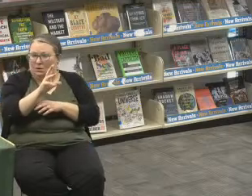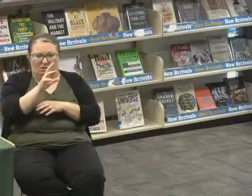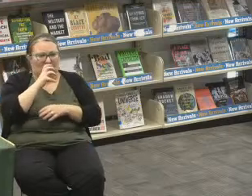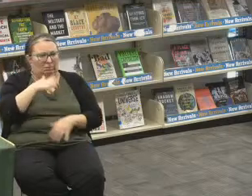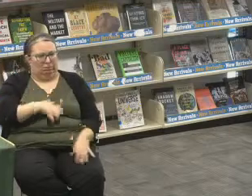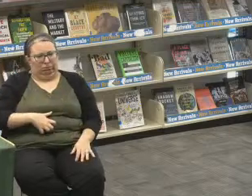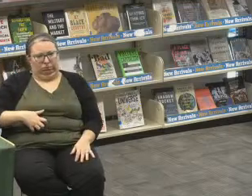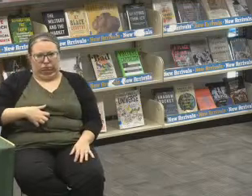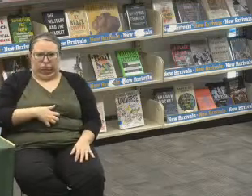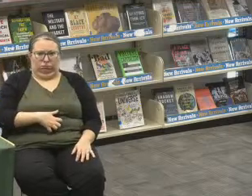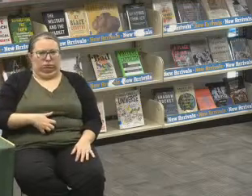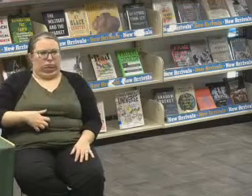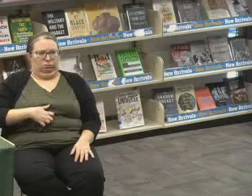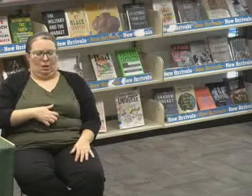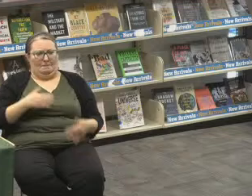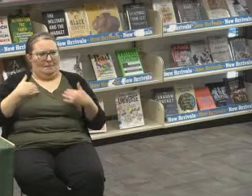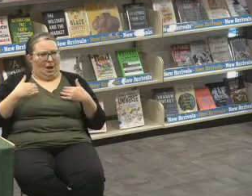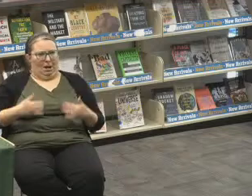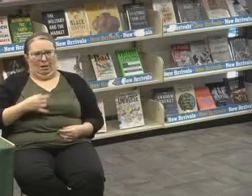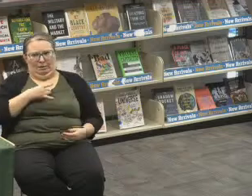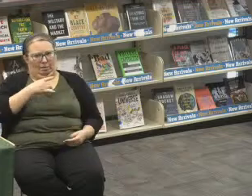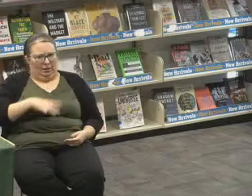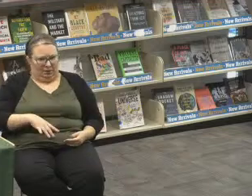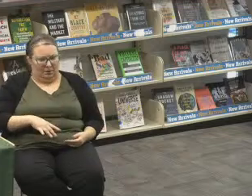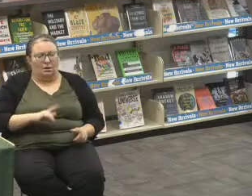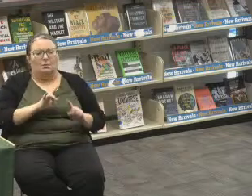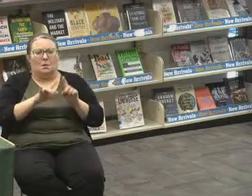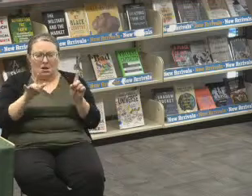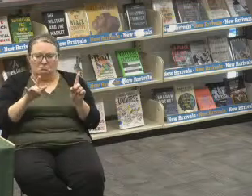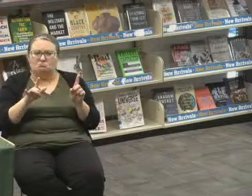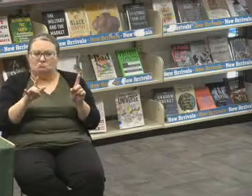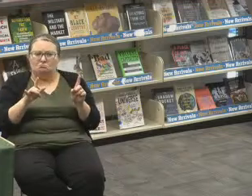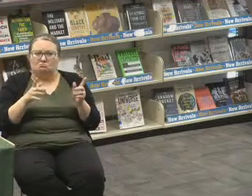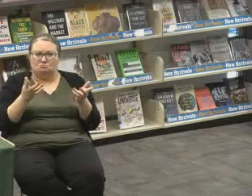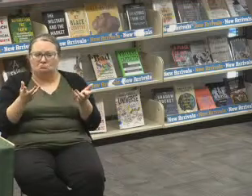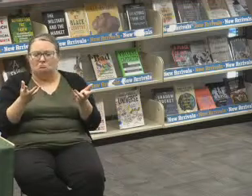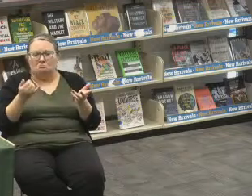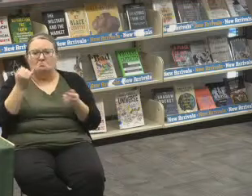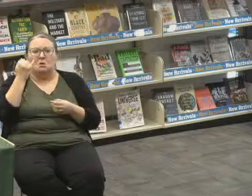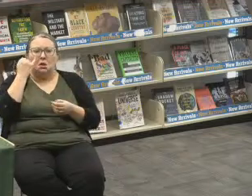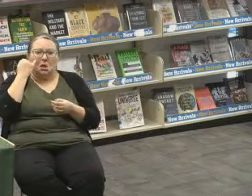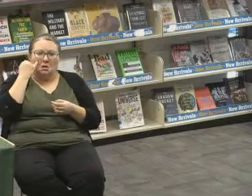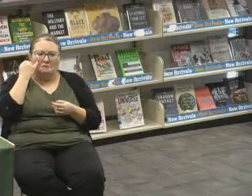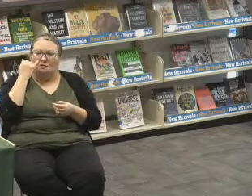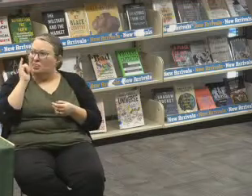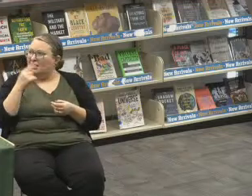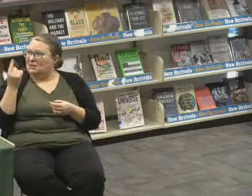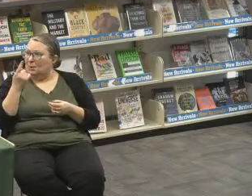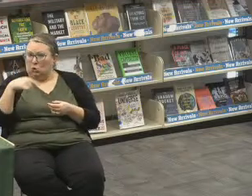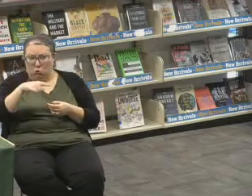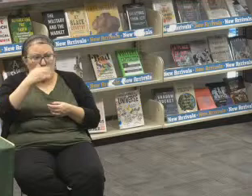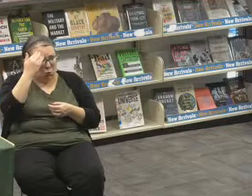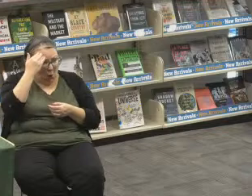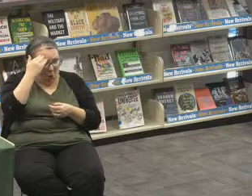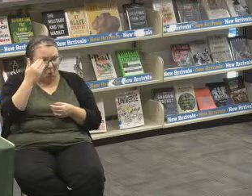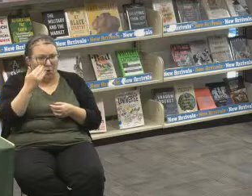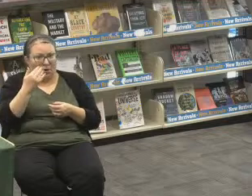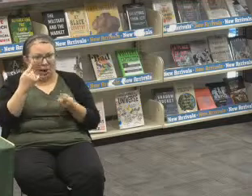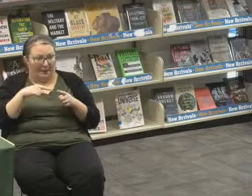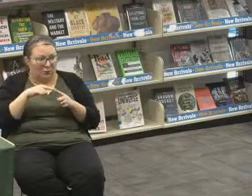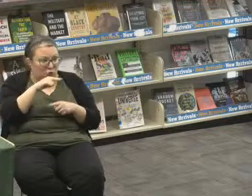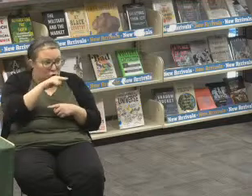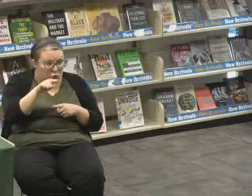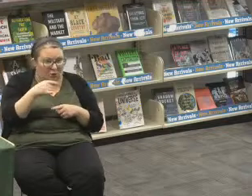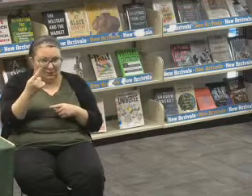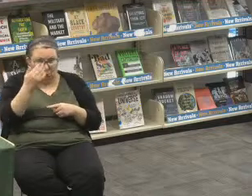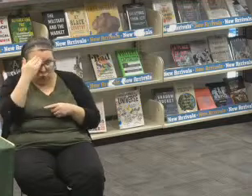so well with my body. But yeah, if this is something that you know of or it's something that happens to somebody